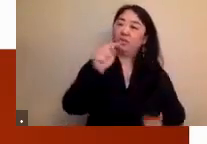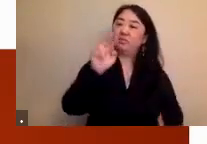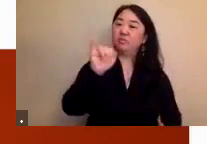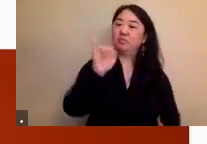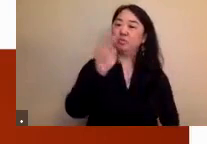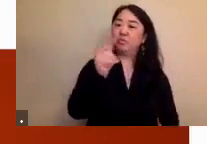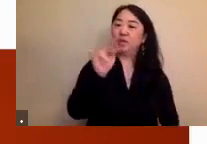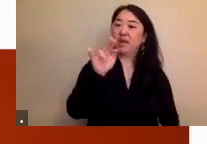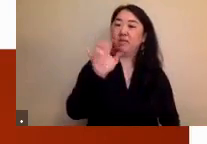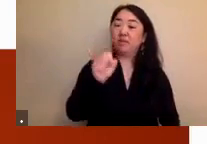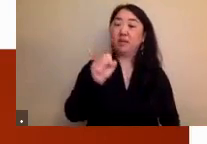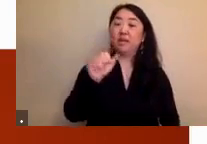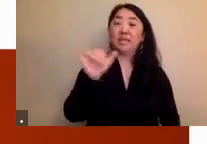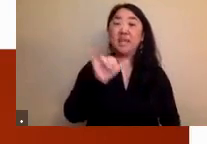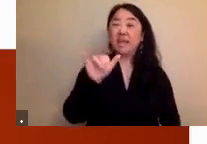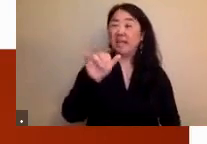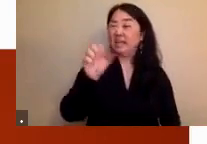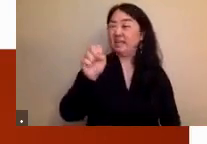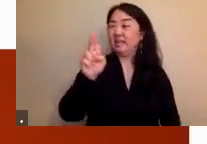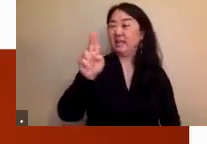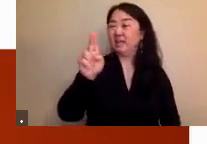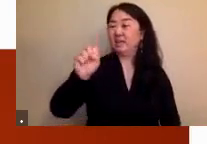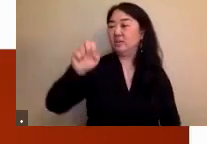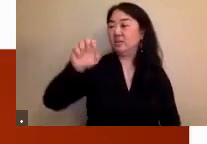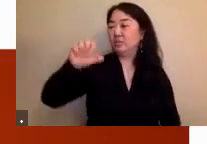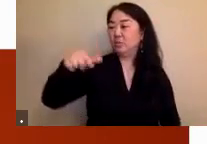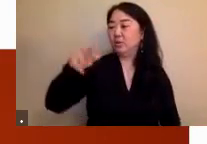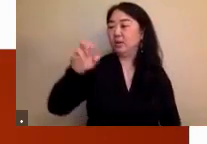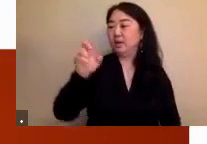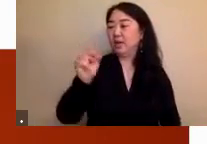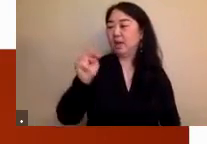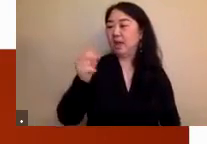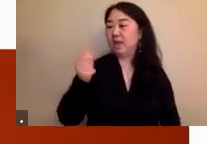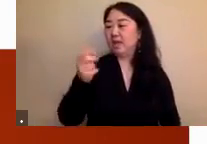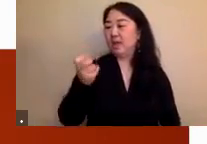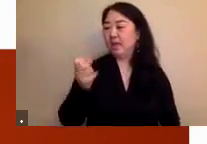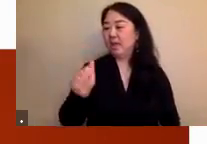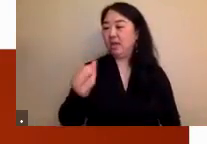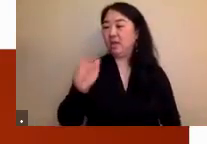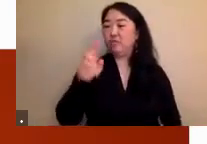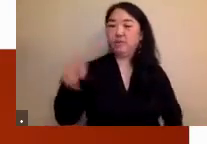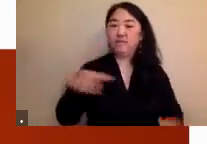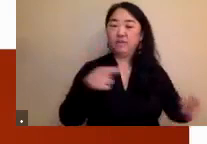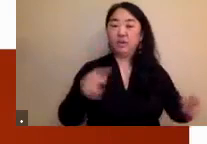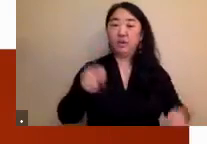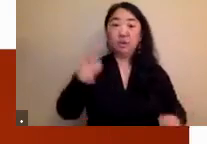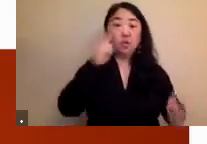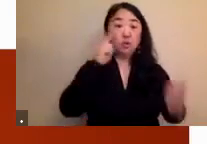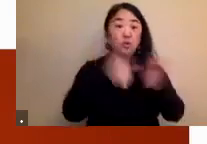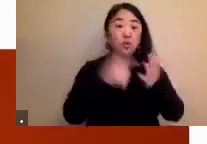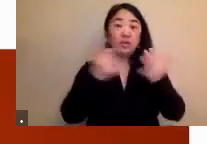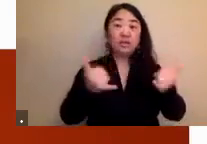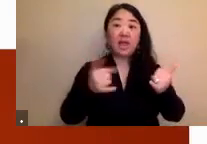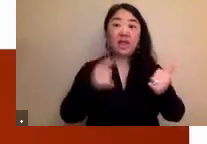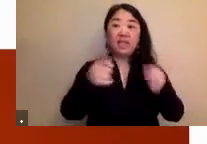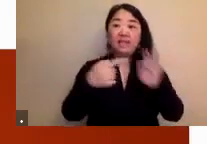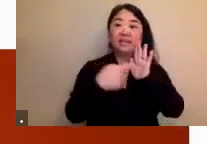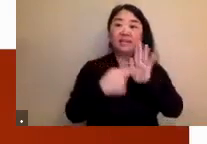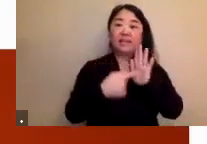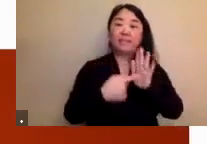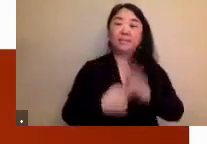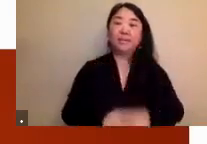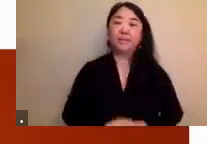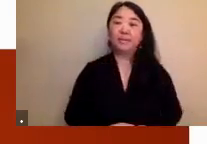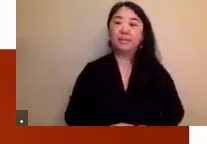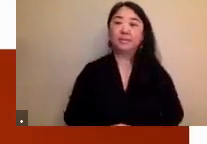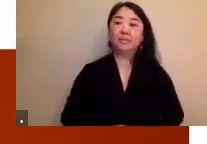as the Susquehanna River through the runoff. So what you're looking at here is an example of